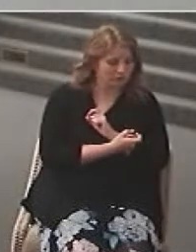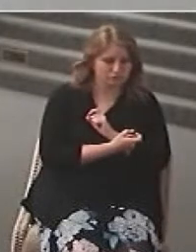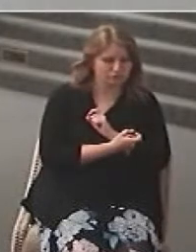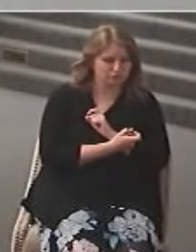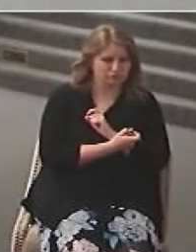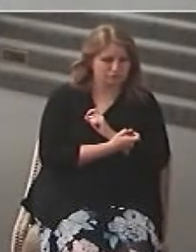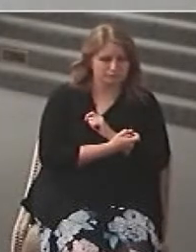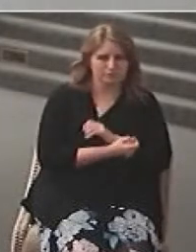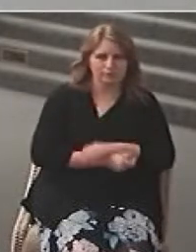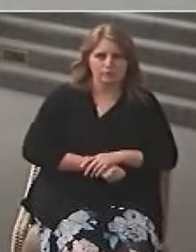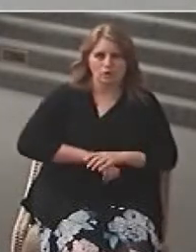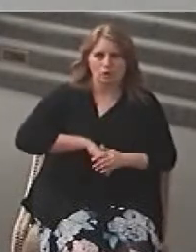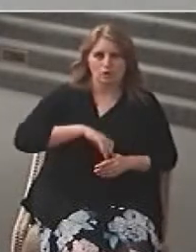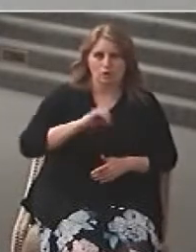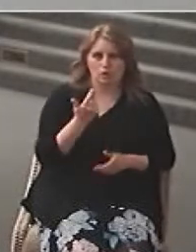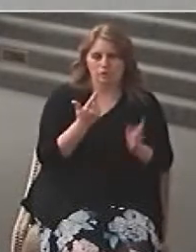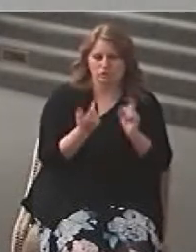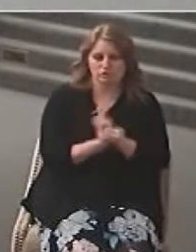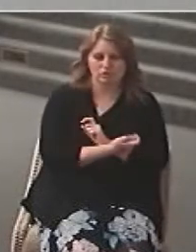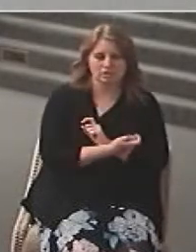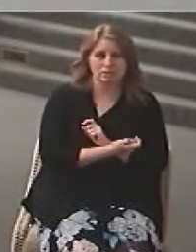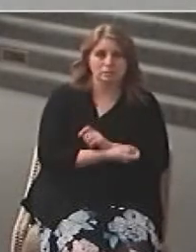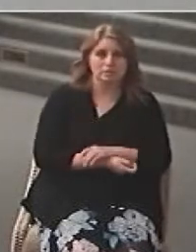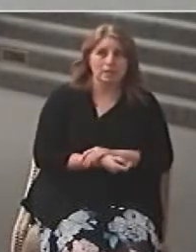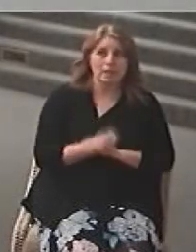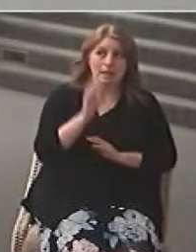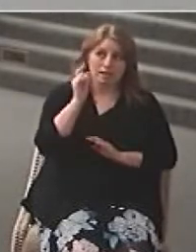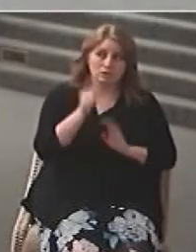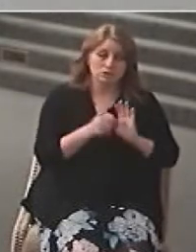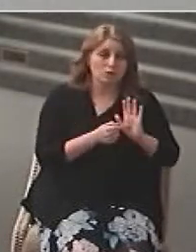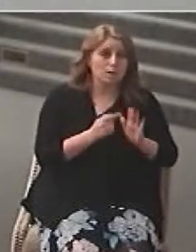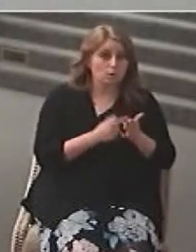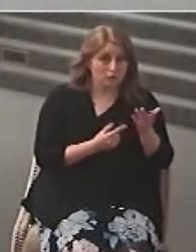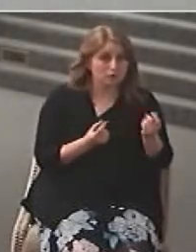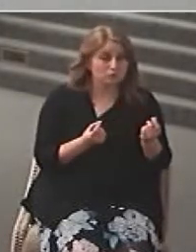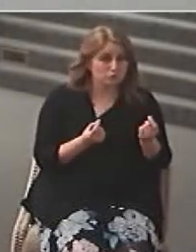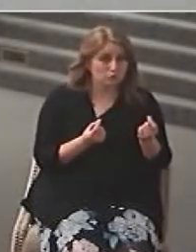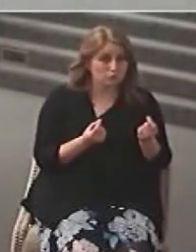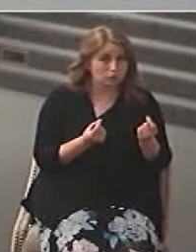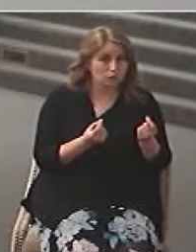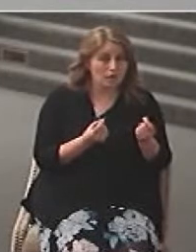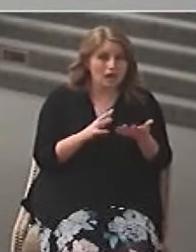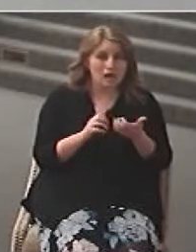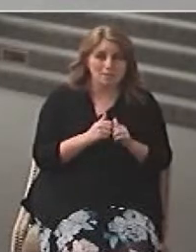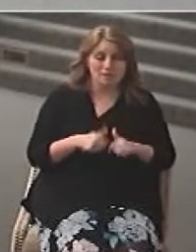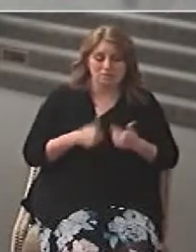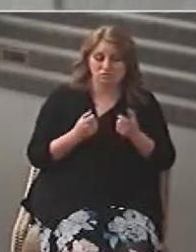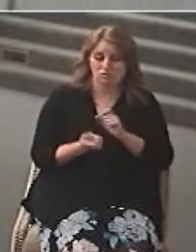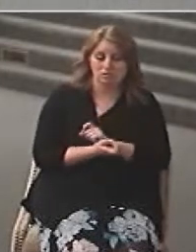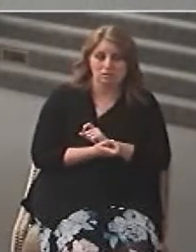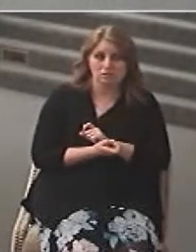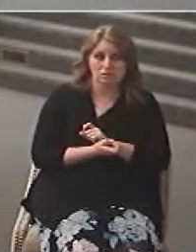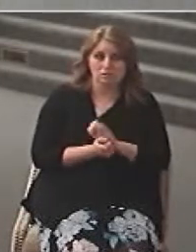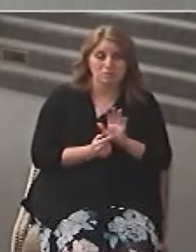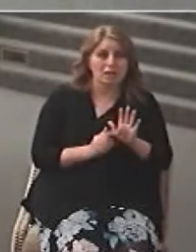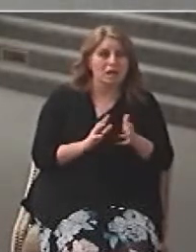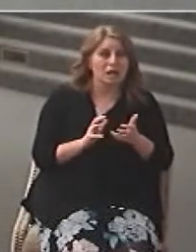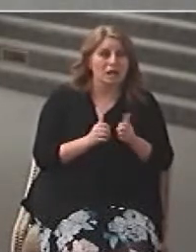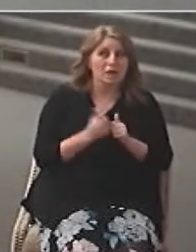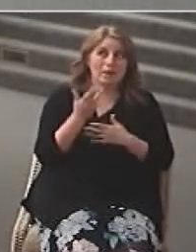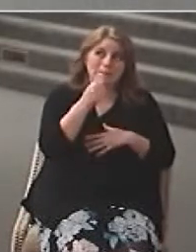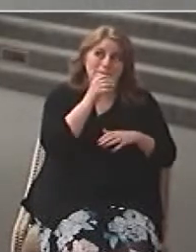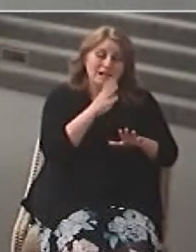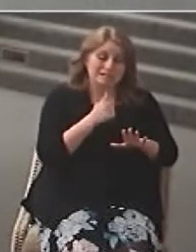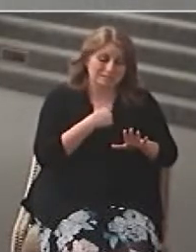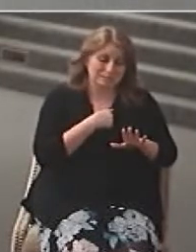of that one day. He showed me what He could do. He showed me how He could change my life. He showed me how He could bless me and how I could have